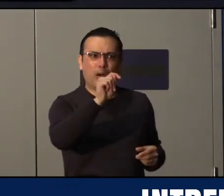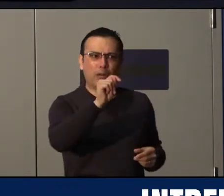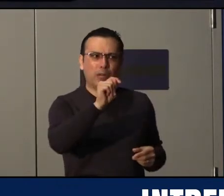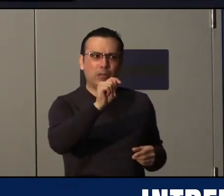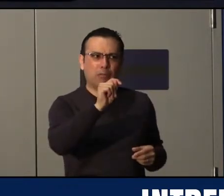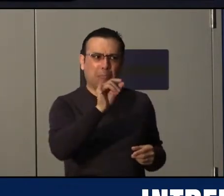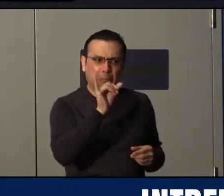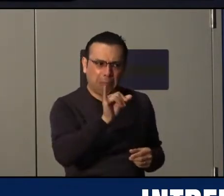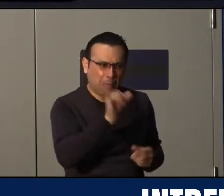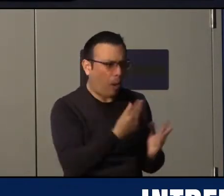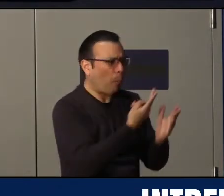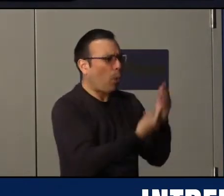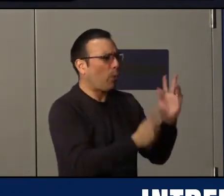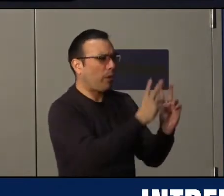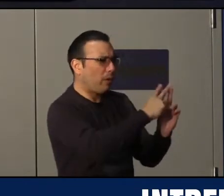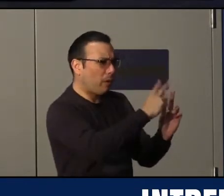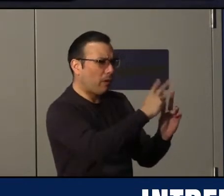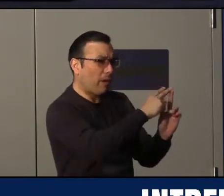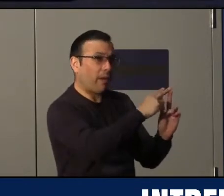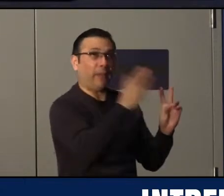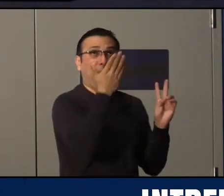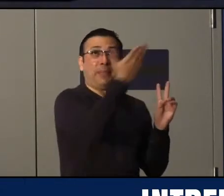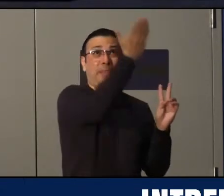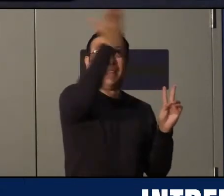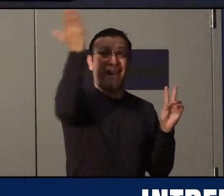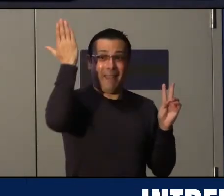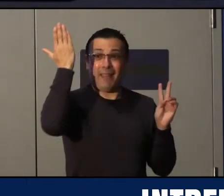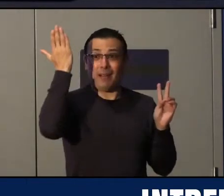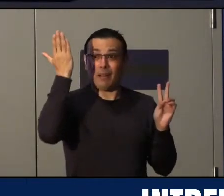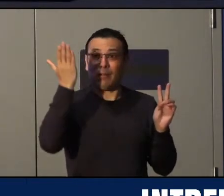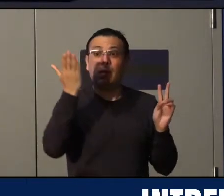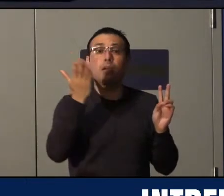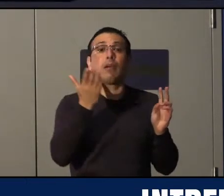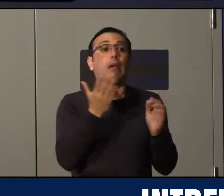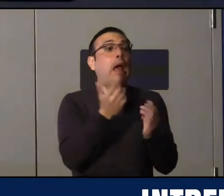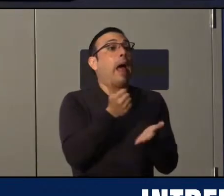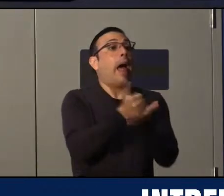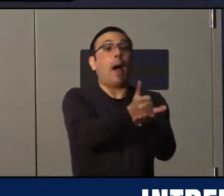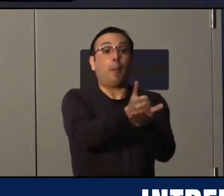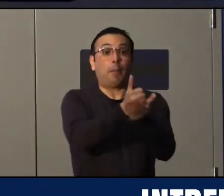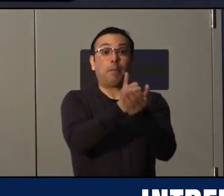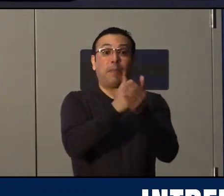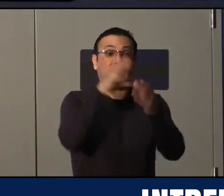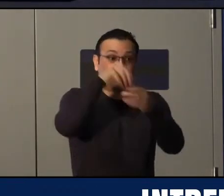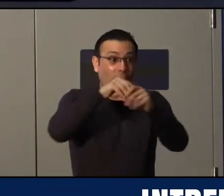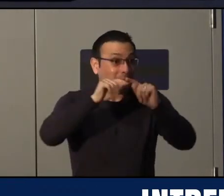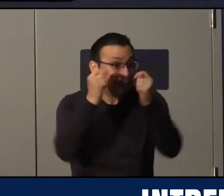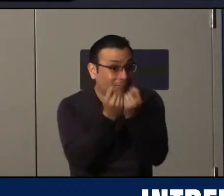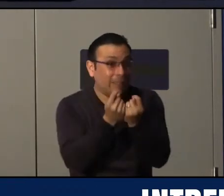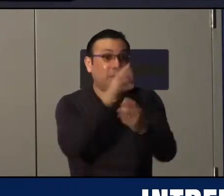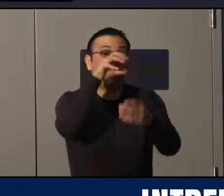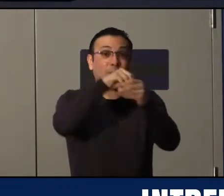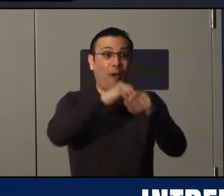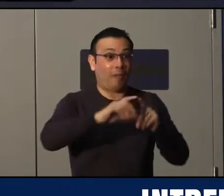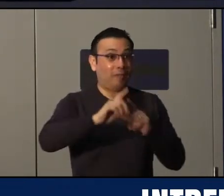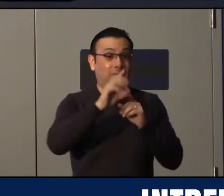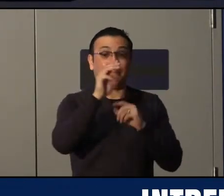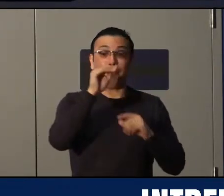you, of how your journey to space and how art helped get you there and was involved in getting you the chance to